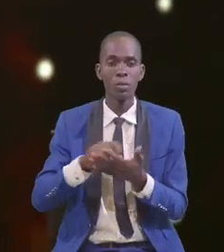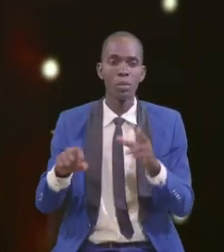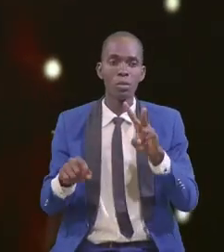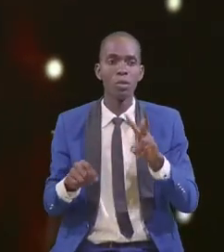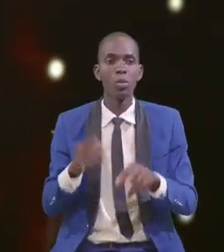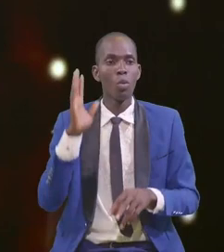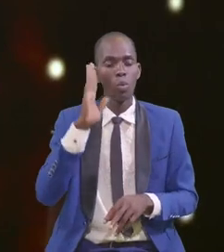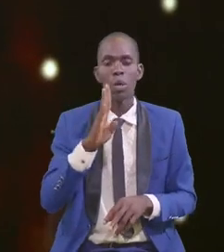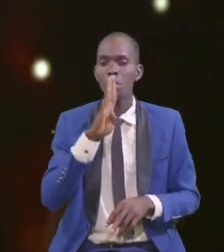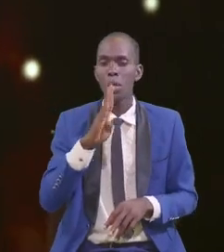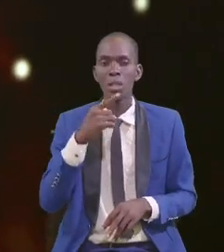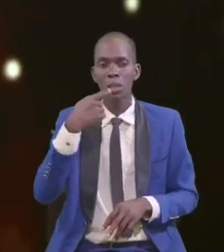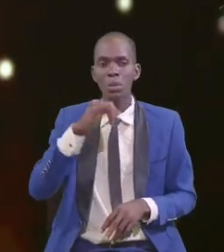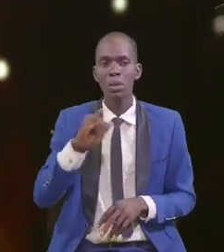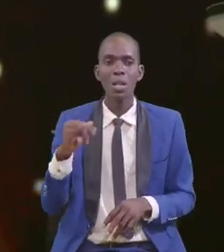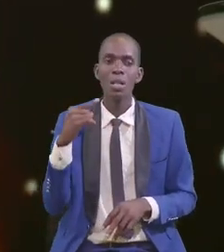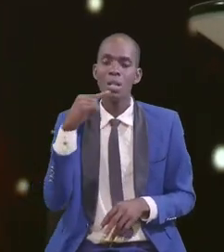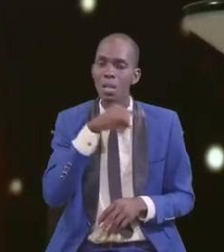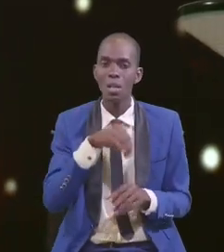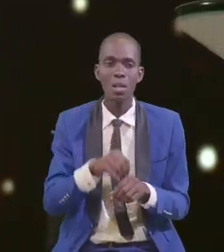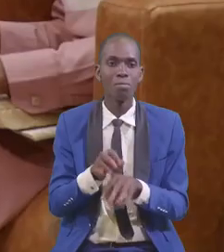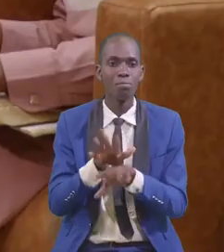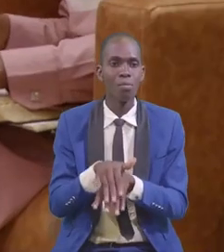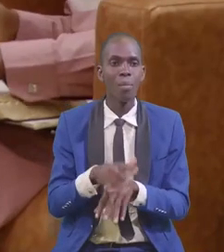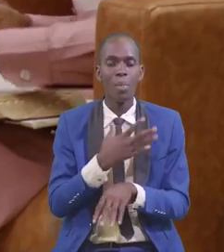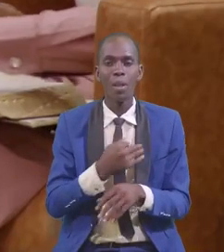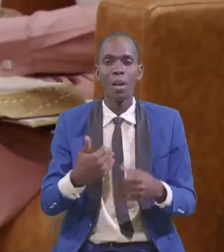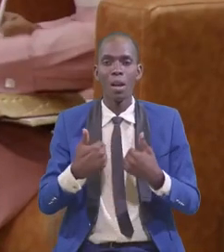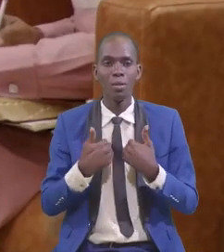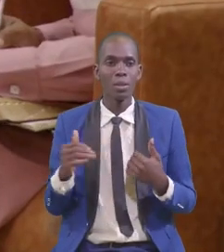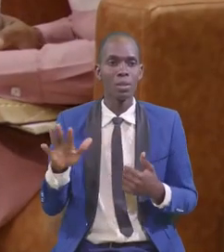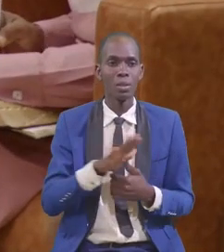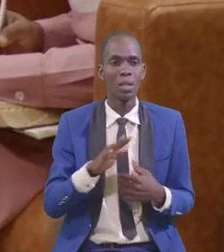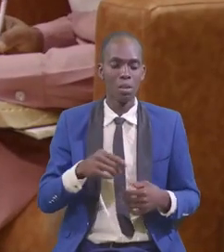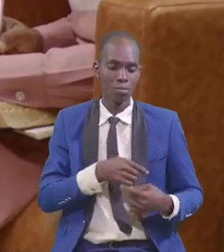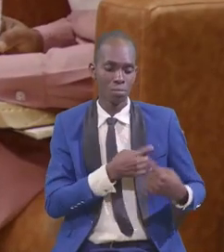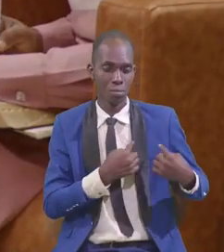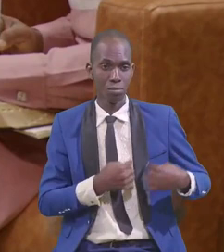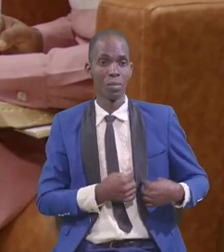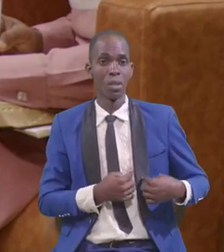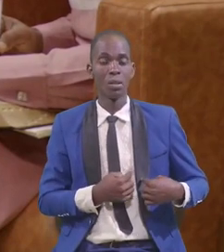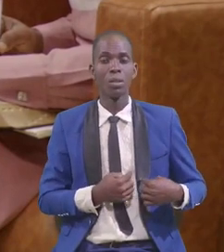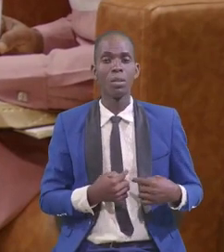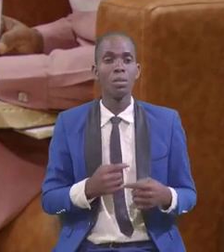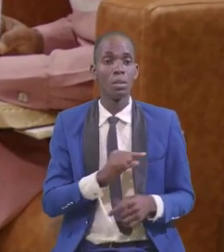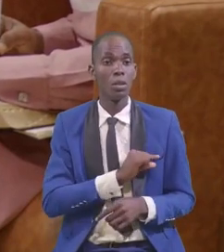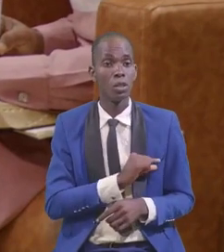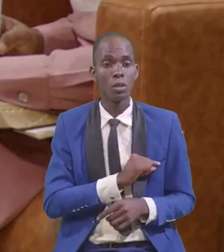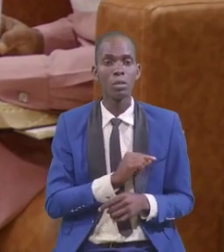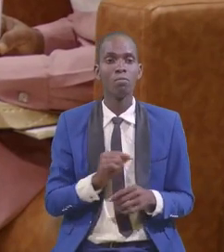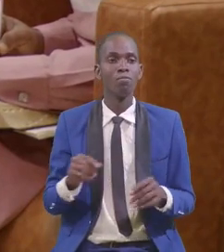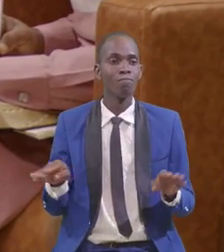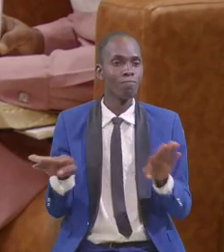speaking lies in hypocrisy, and having their heart, their conscience seared with a